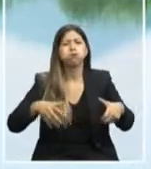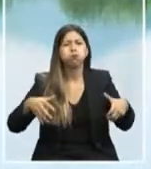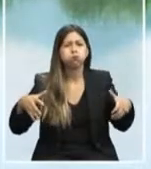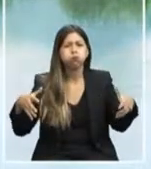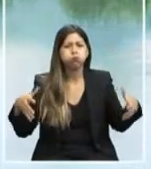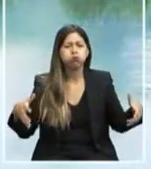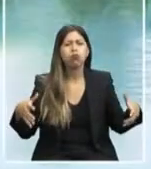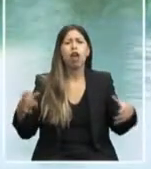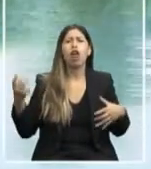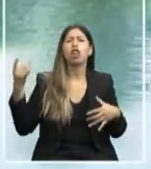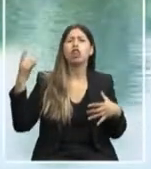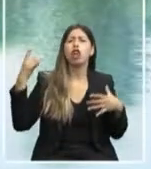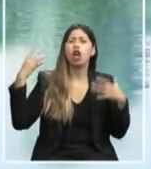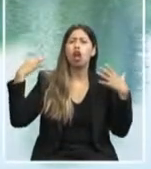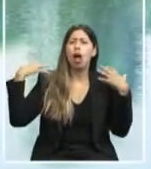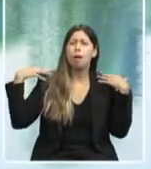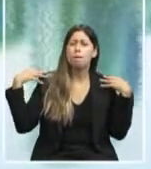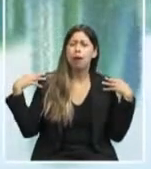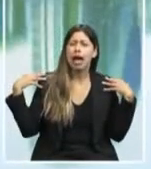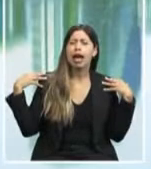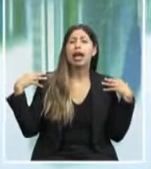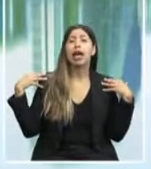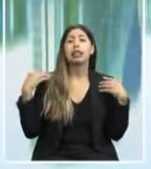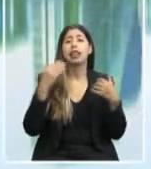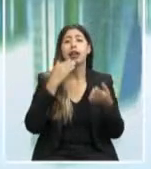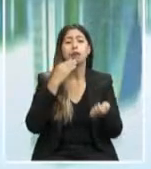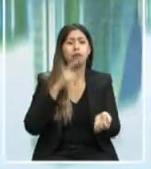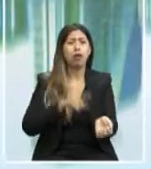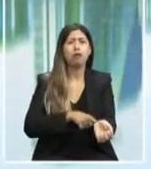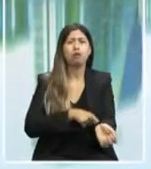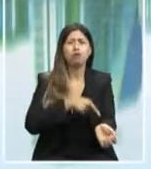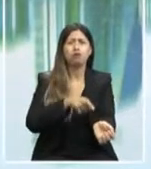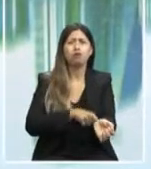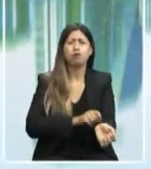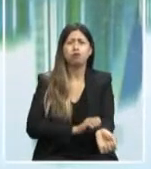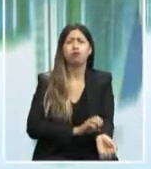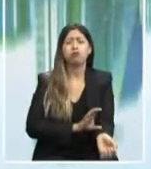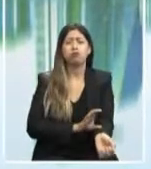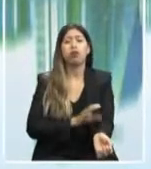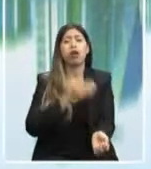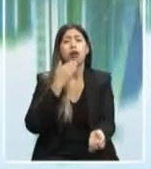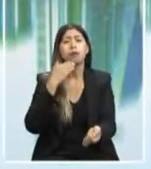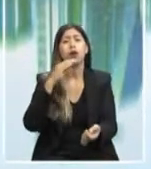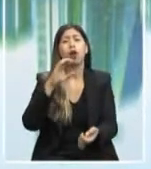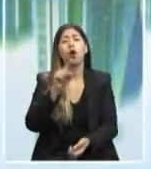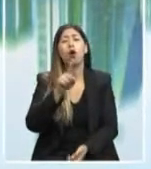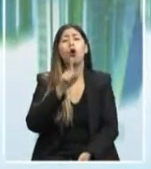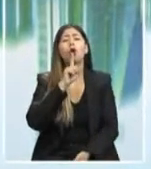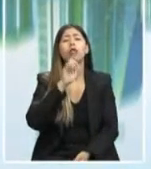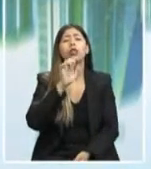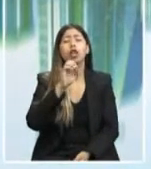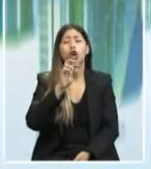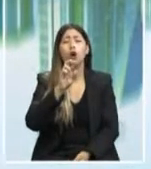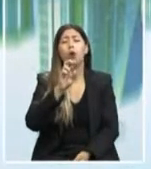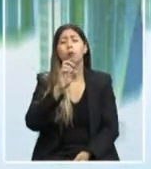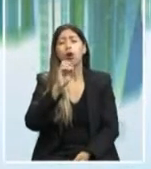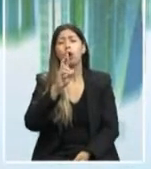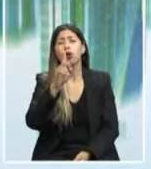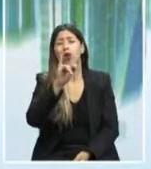pressure, osteoporosis, hip fracture, and many other diseases? So there